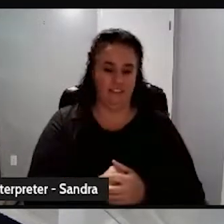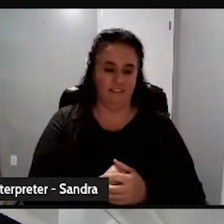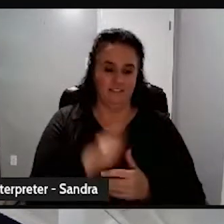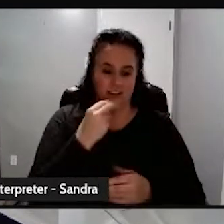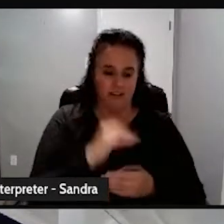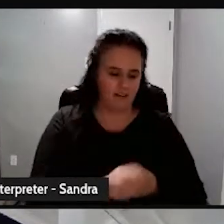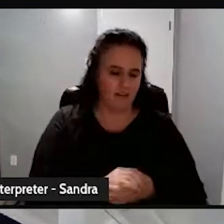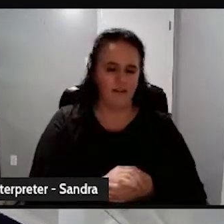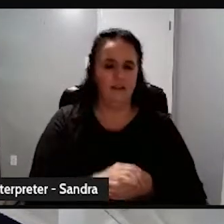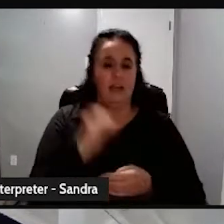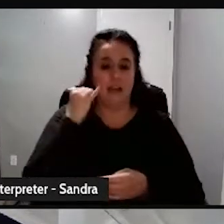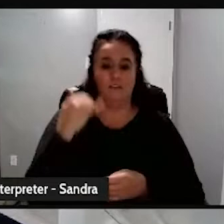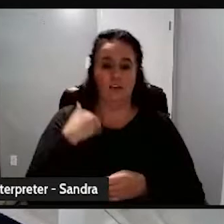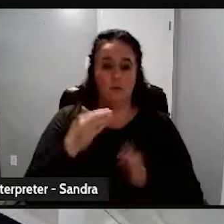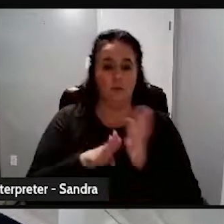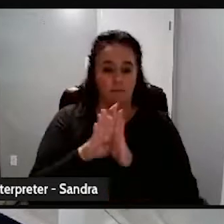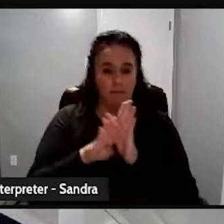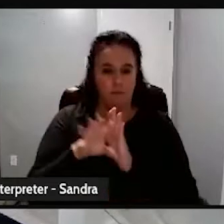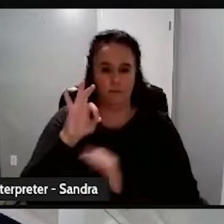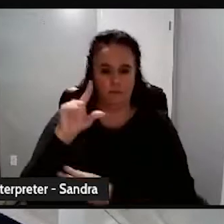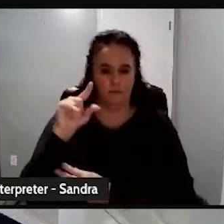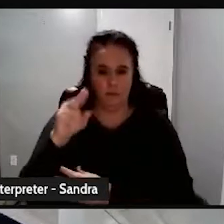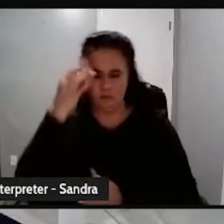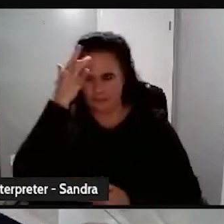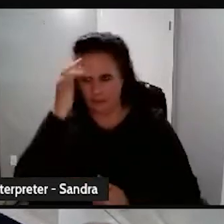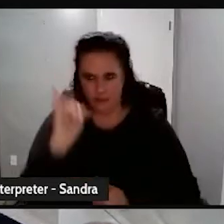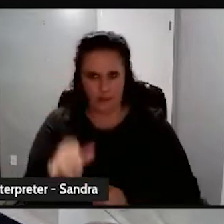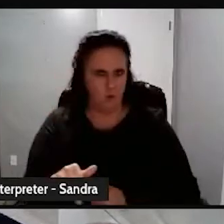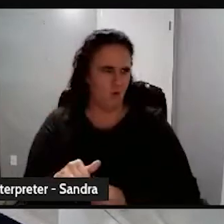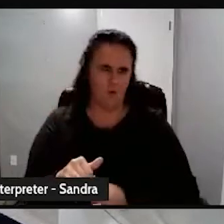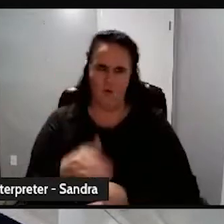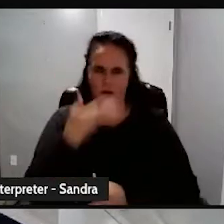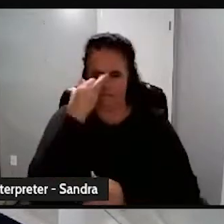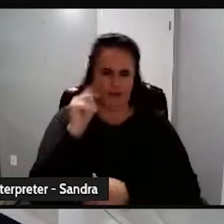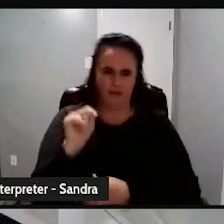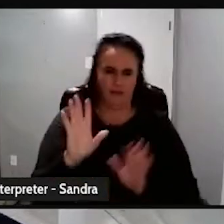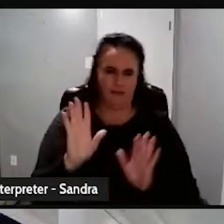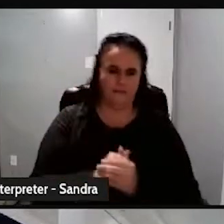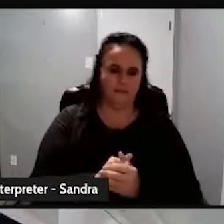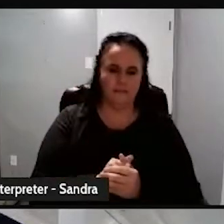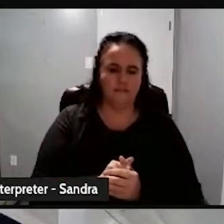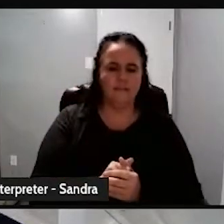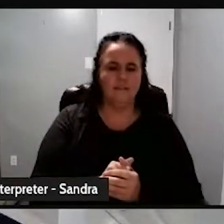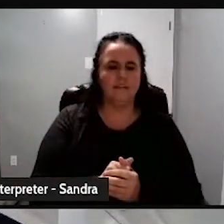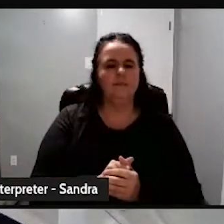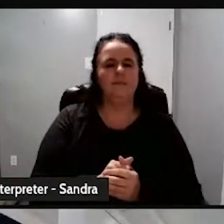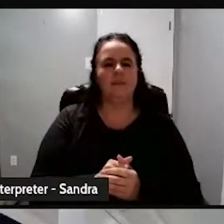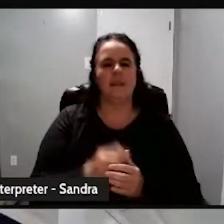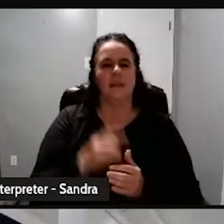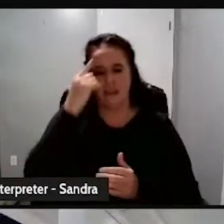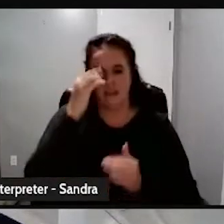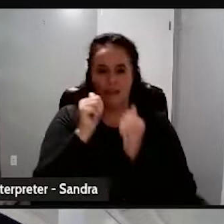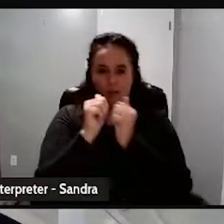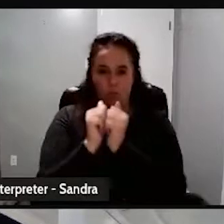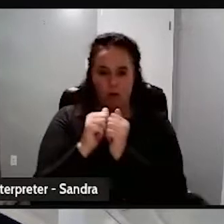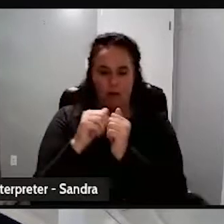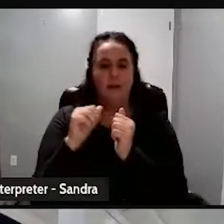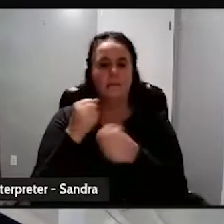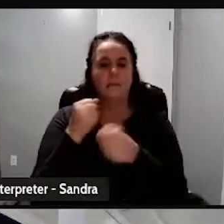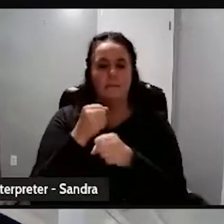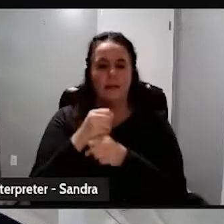top of that, forget it. The glass brain, well, originally I wanted to pump